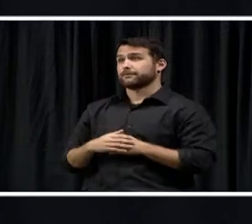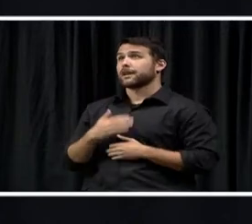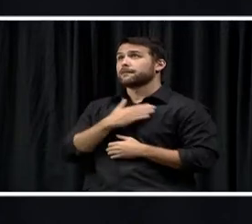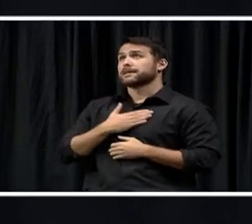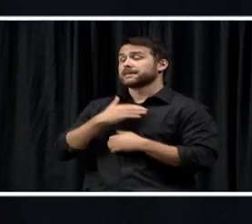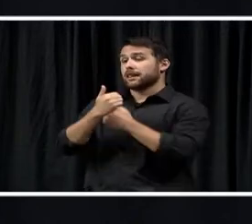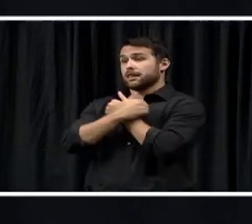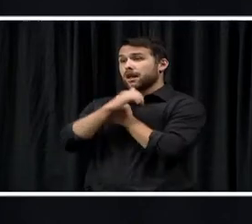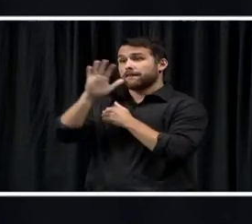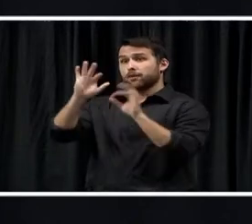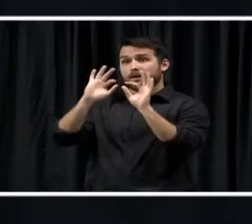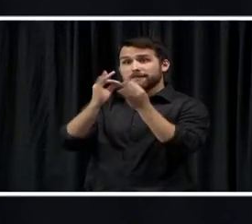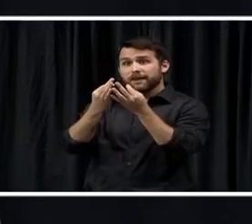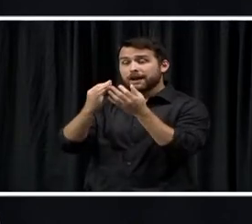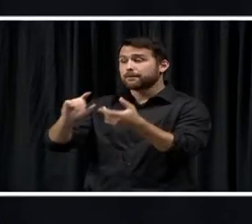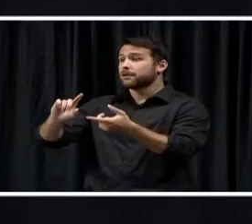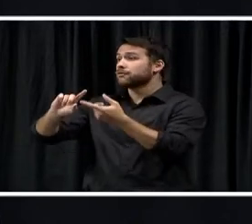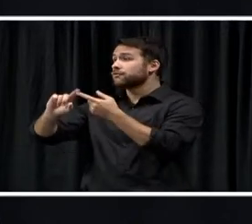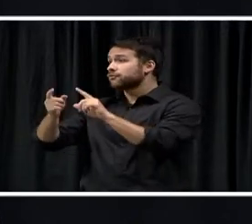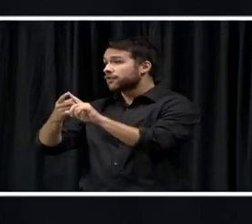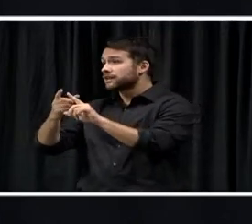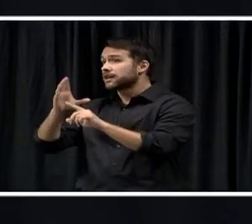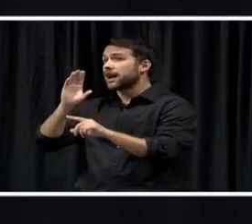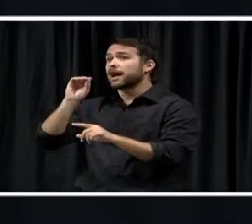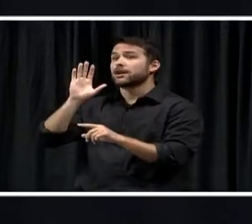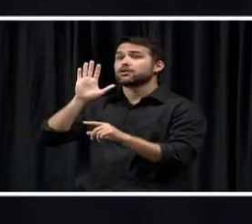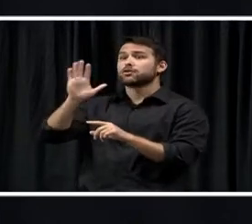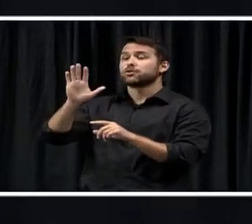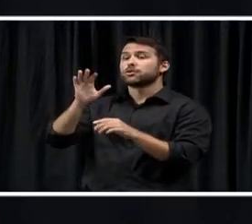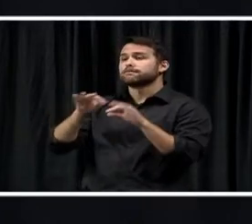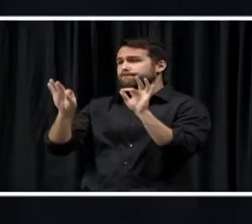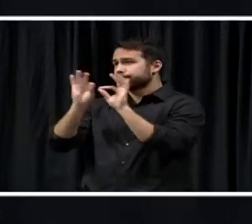your family, your friends, and your significant